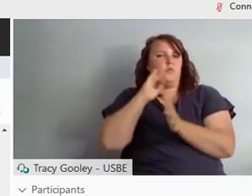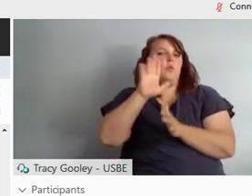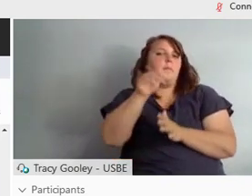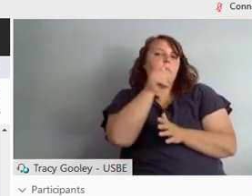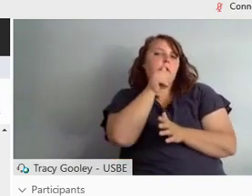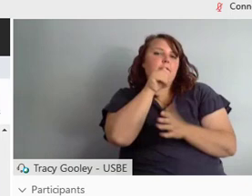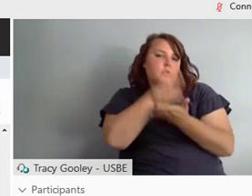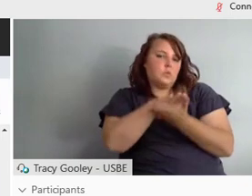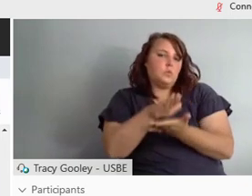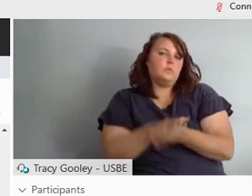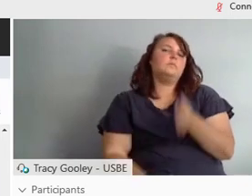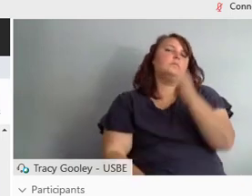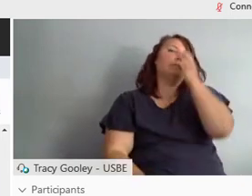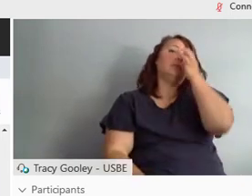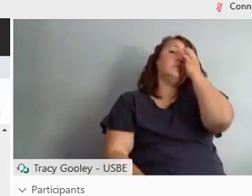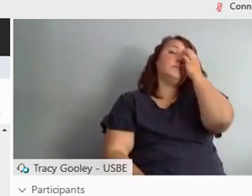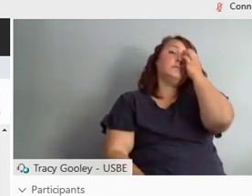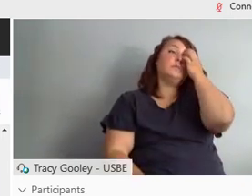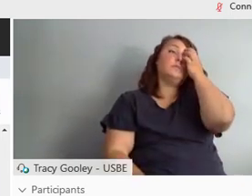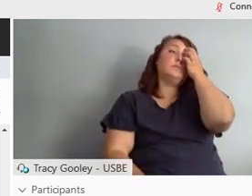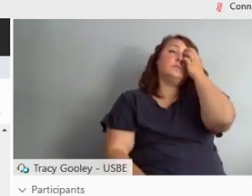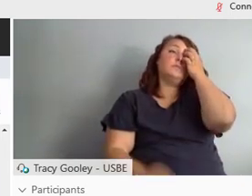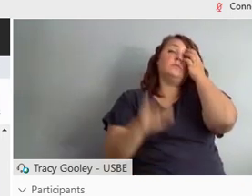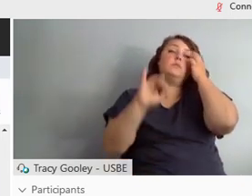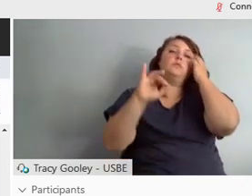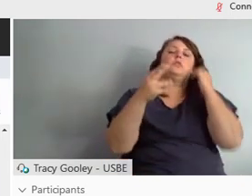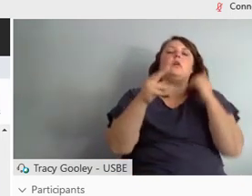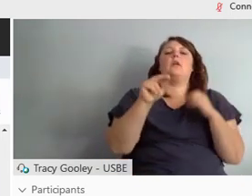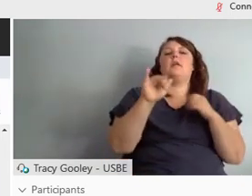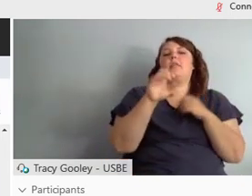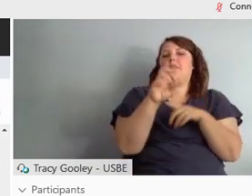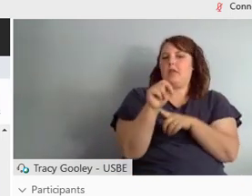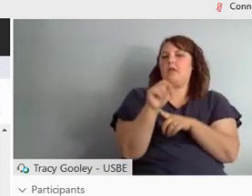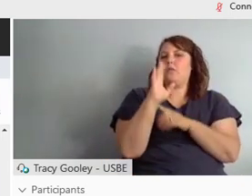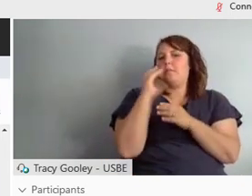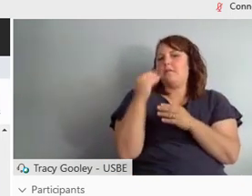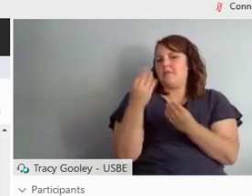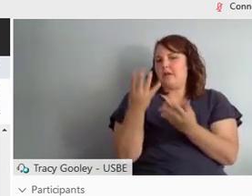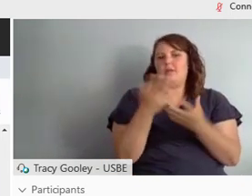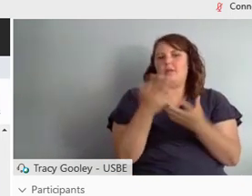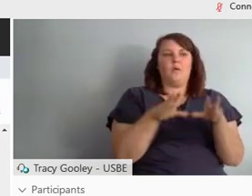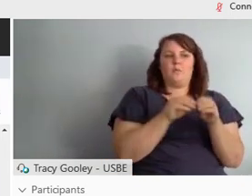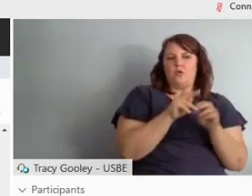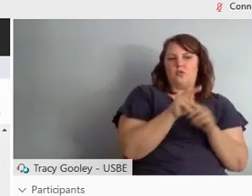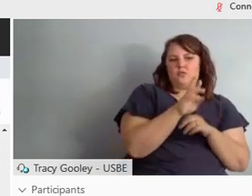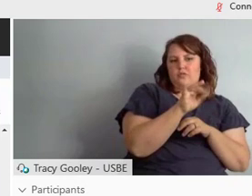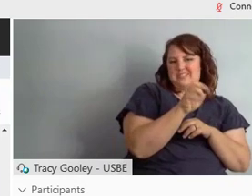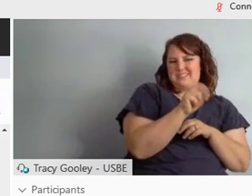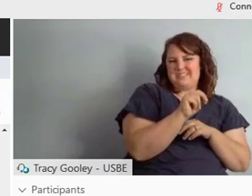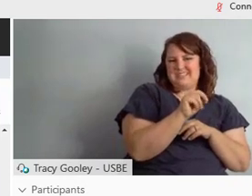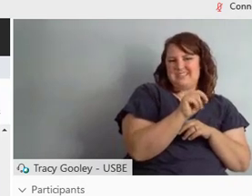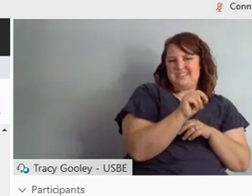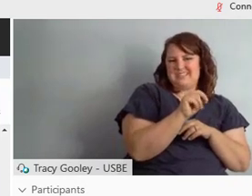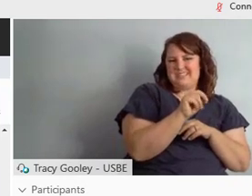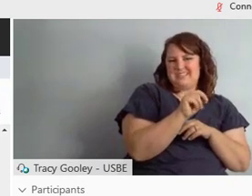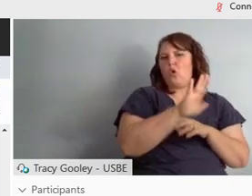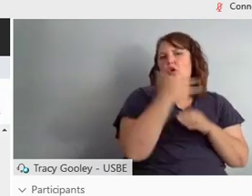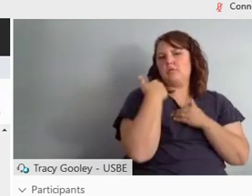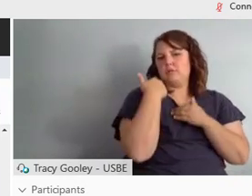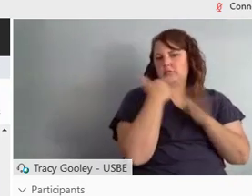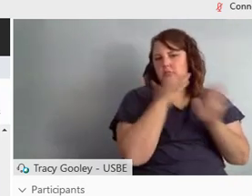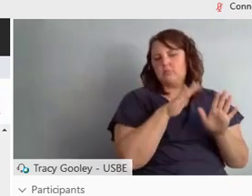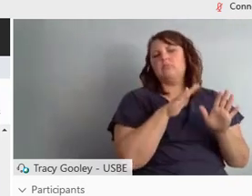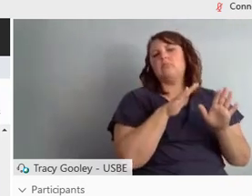private providers. So Jonathan will be providing the SSIDs. It's no longer Kristen Campbell's task as it relates to